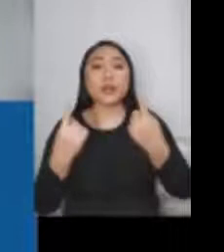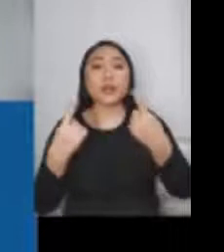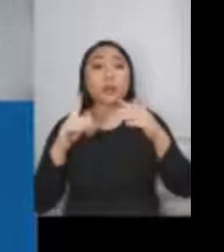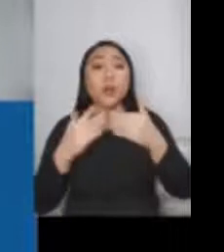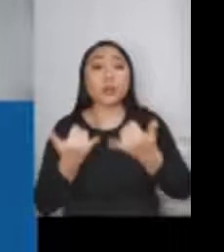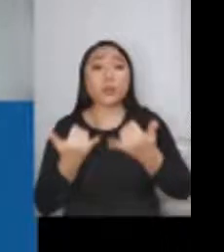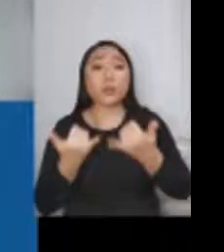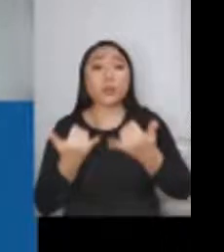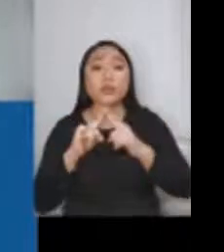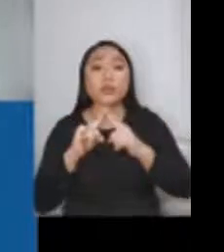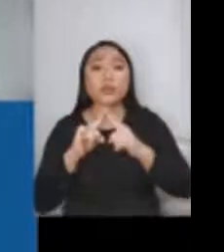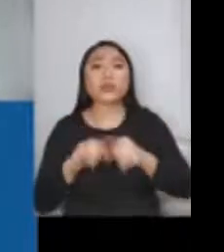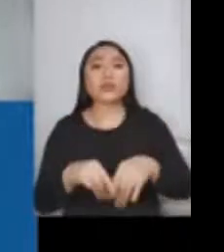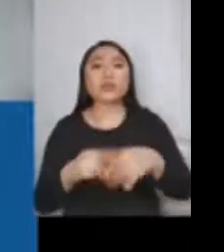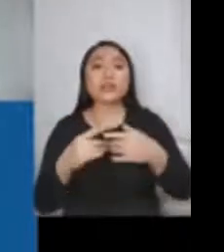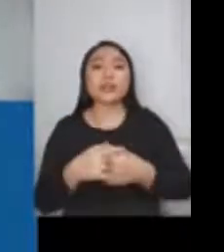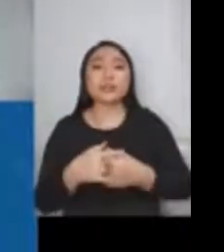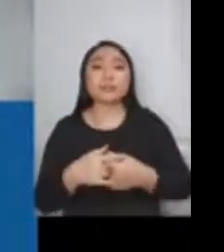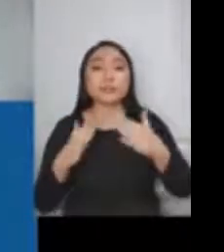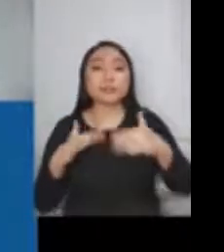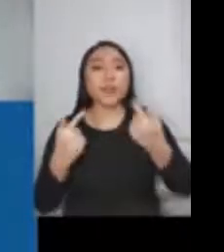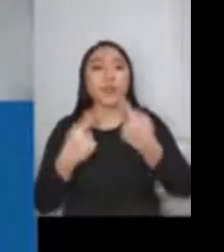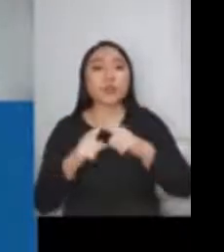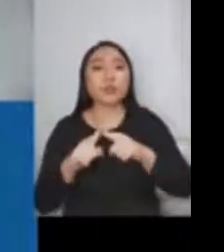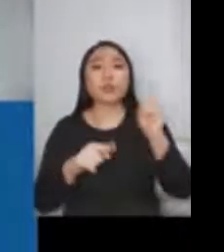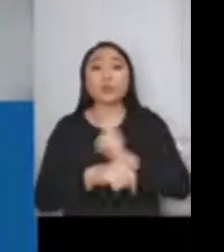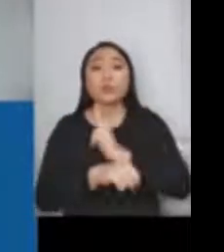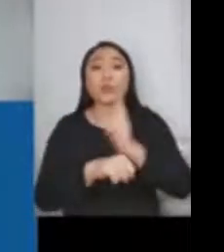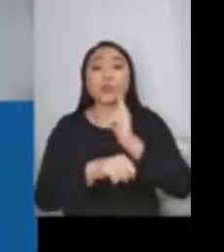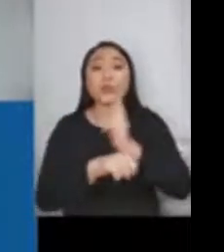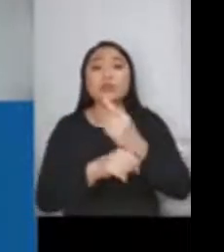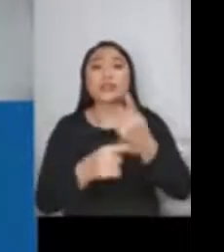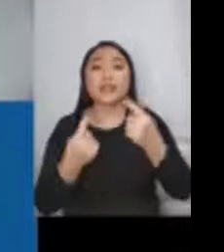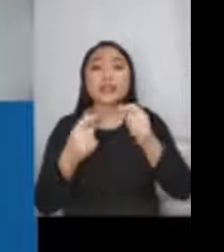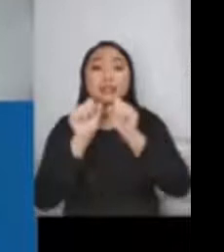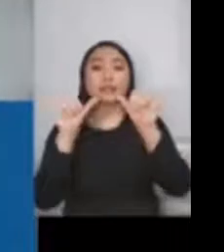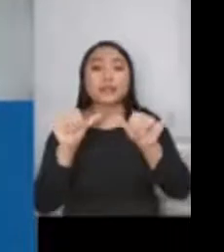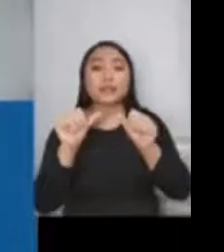So we will go now to the actual navigation of the system.